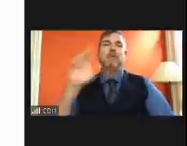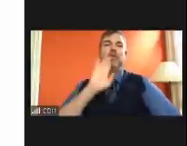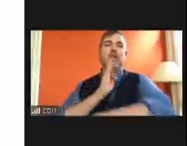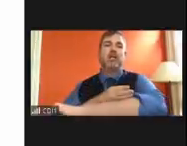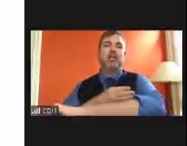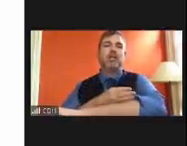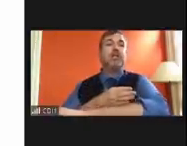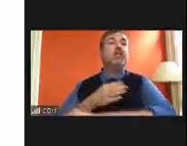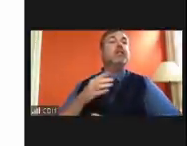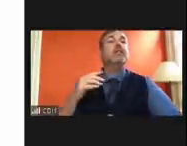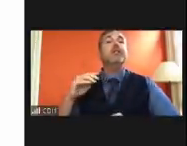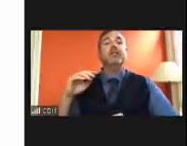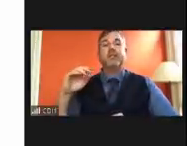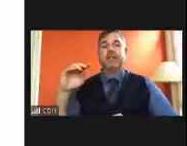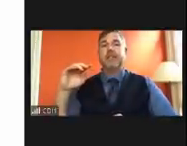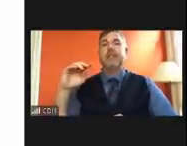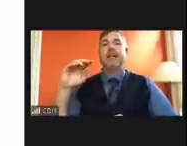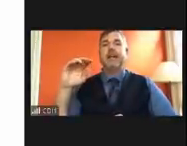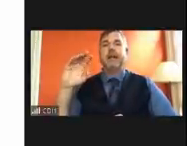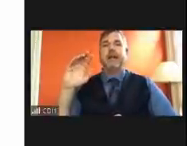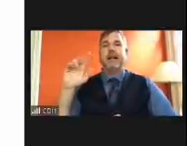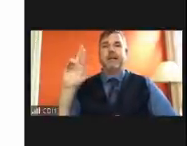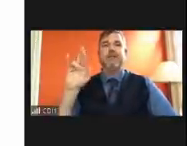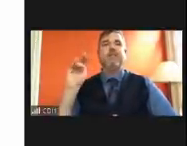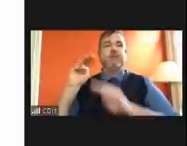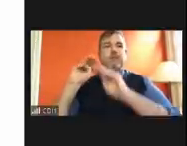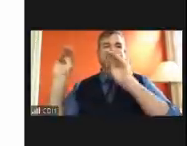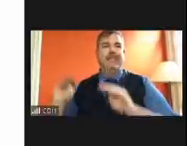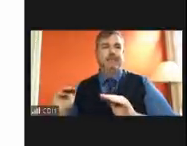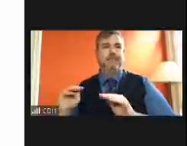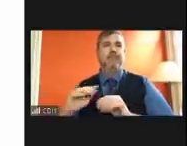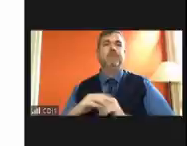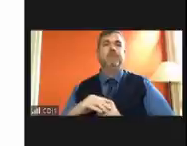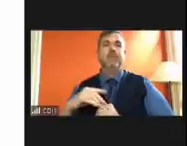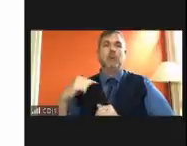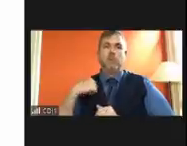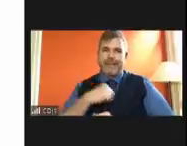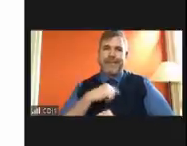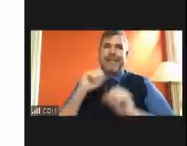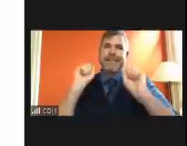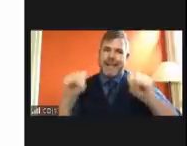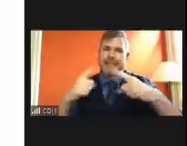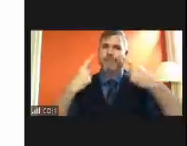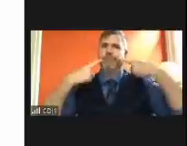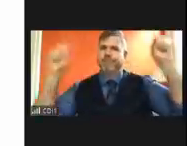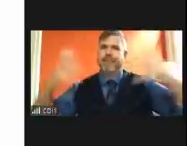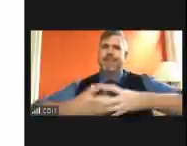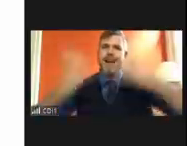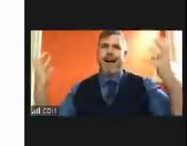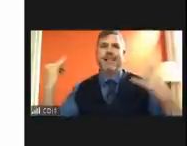Reminding us that there's how much we can accomplish when we stand together,